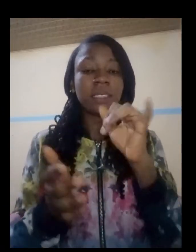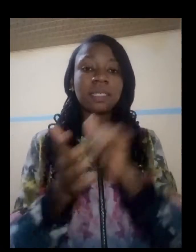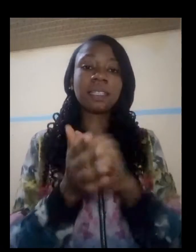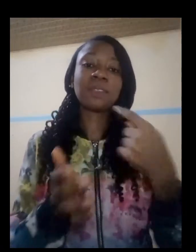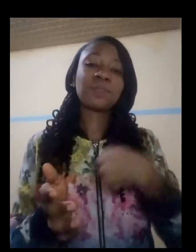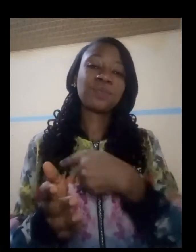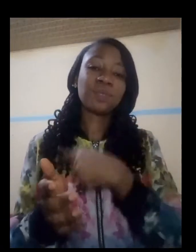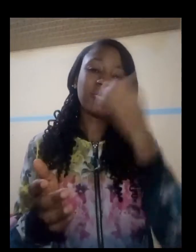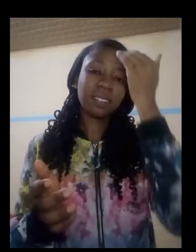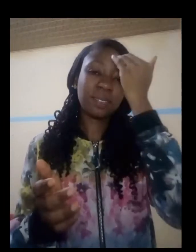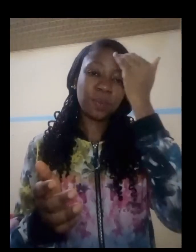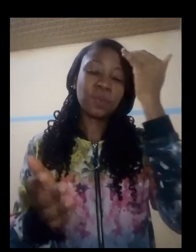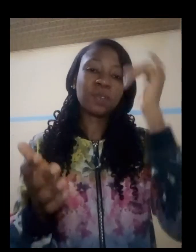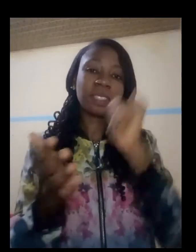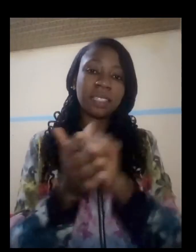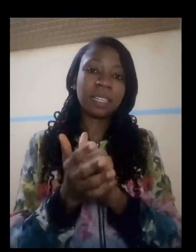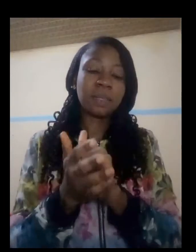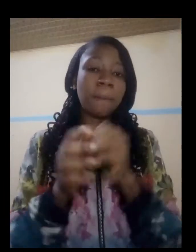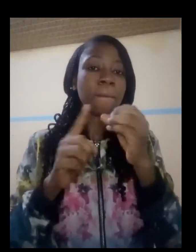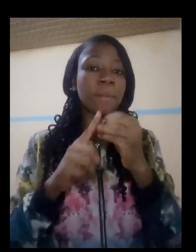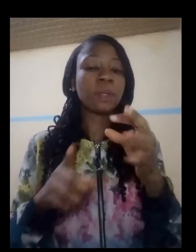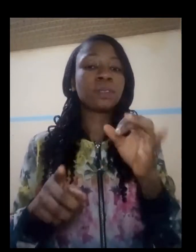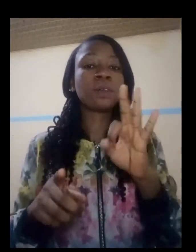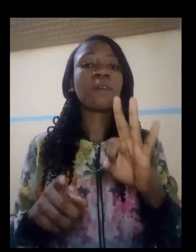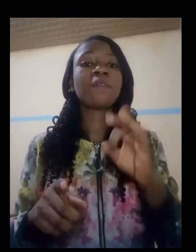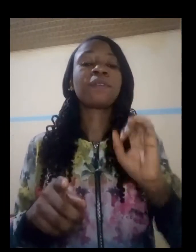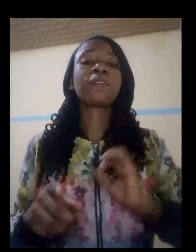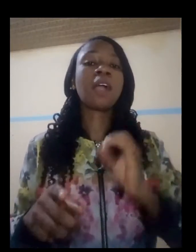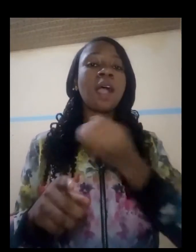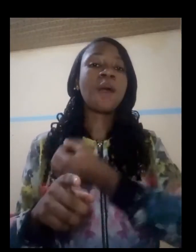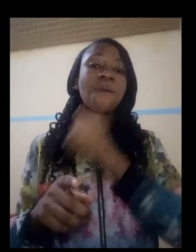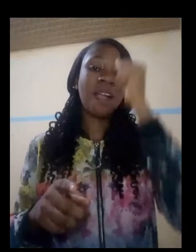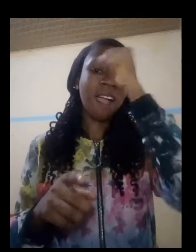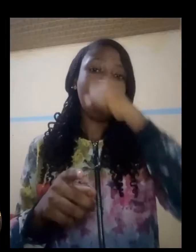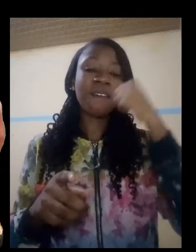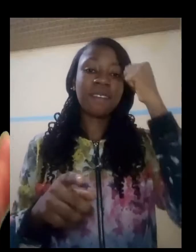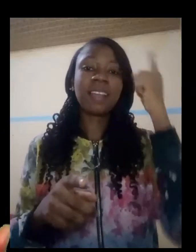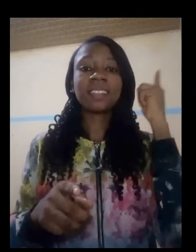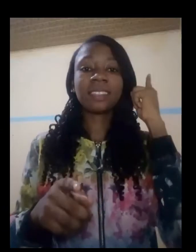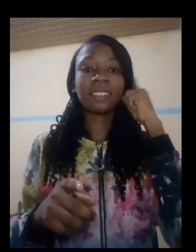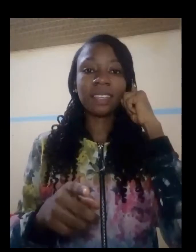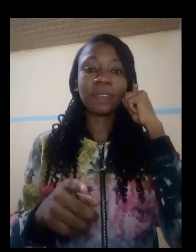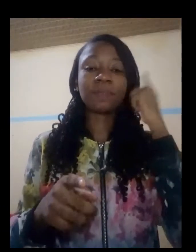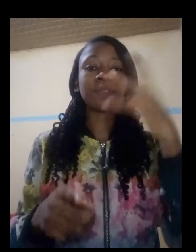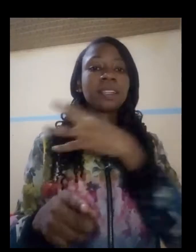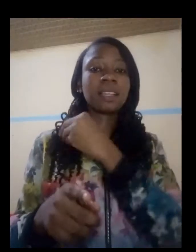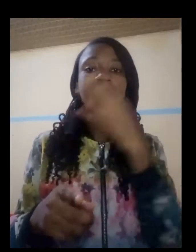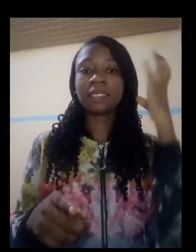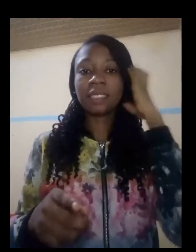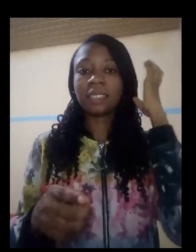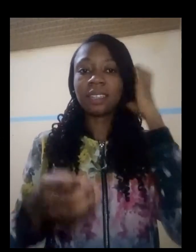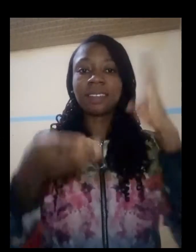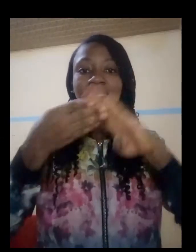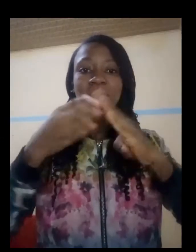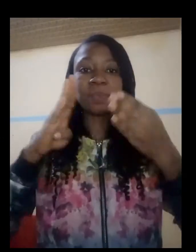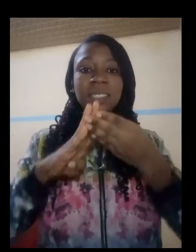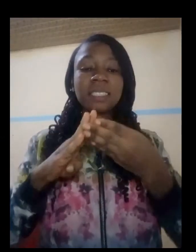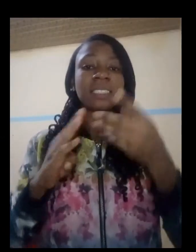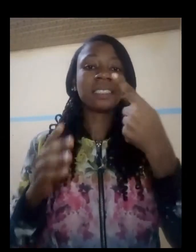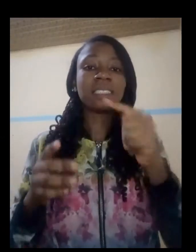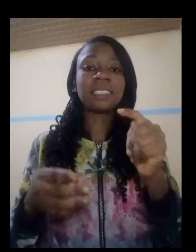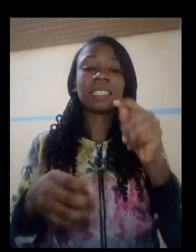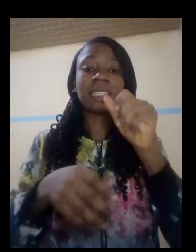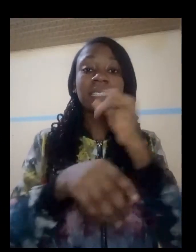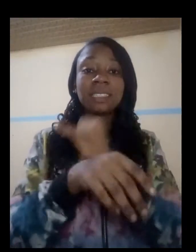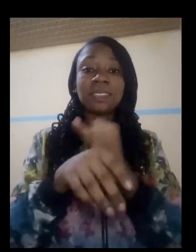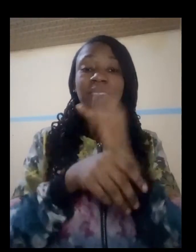our African communities, deaf and hearing communities, the indigenous deaf communities, the urban deaf communities,